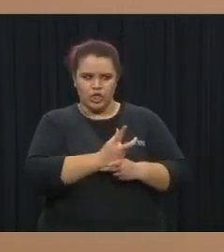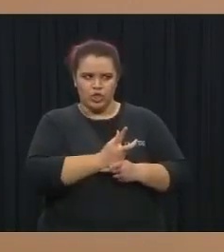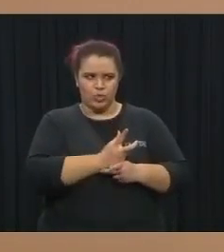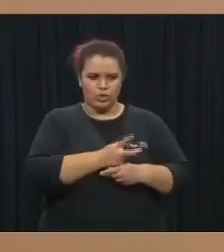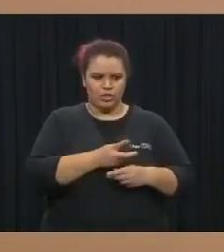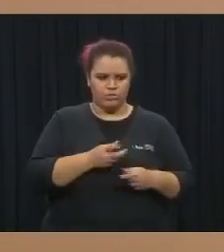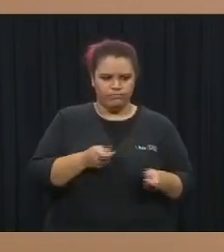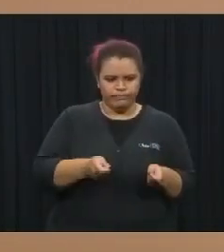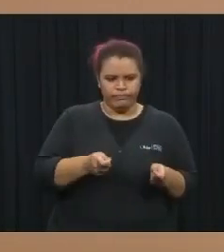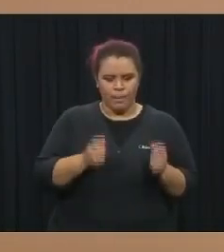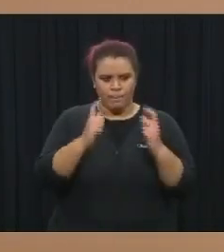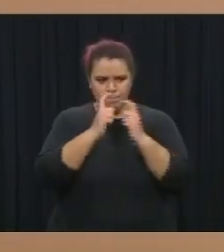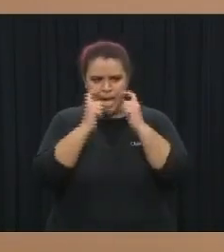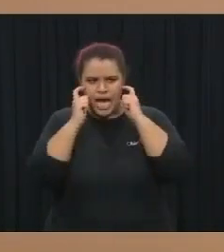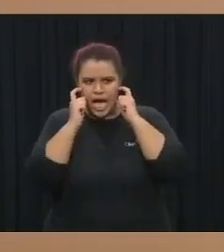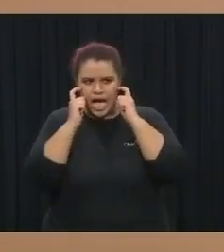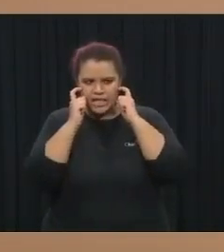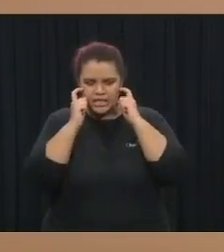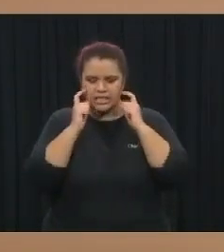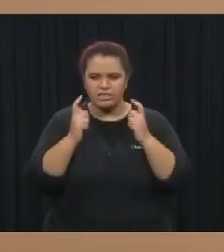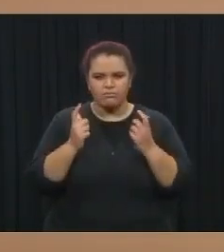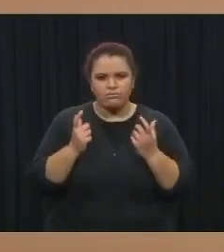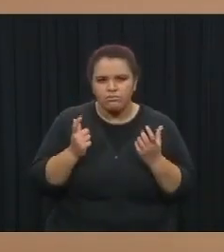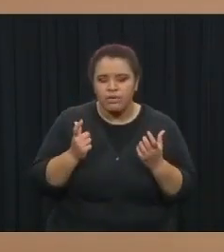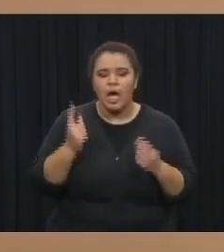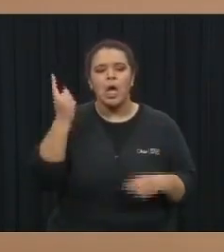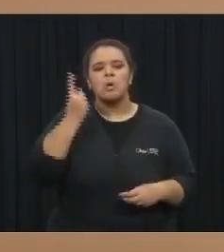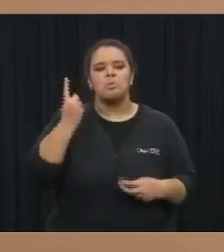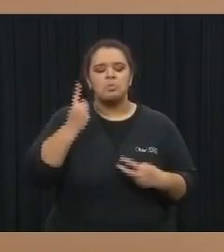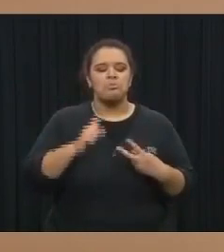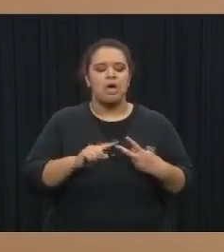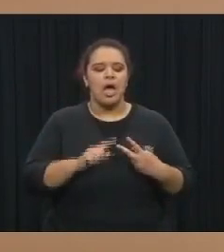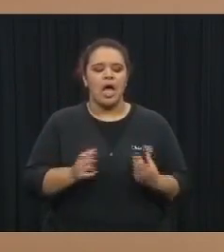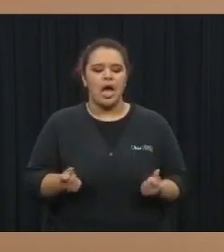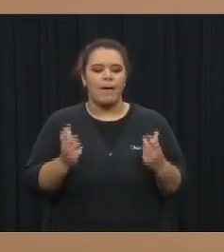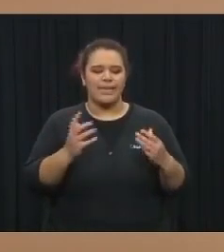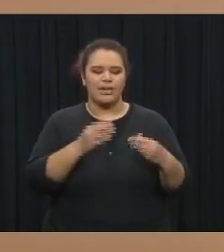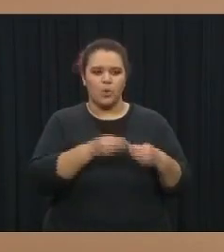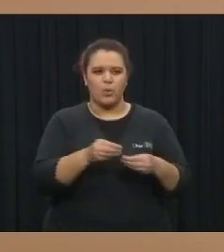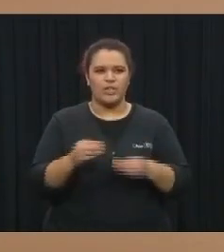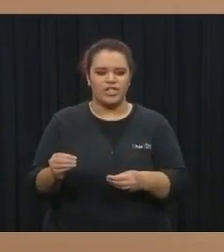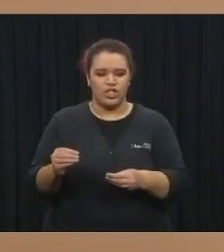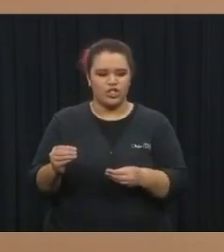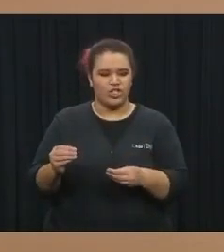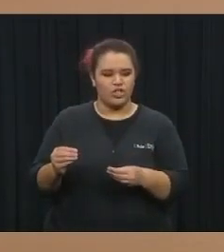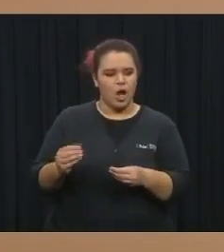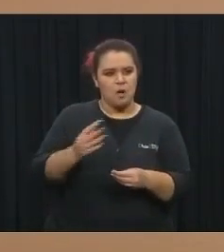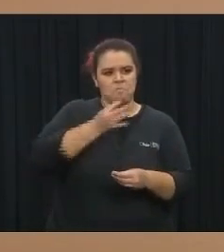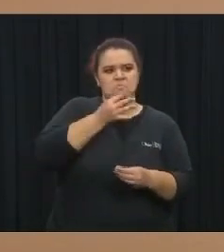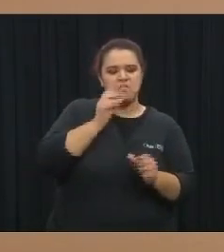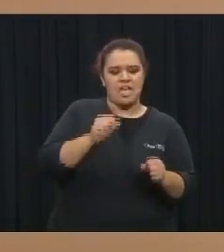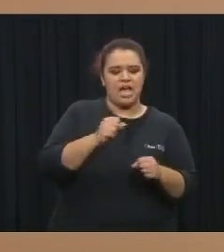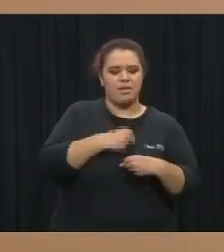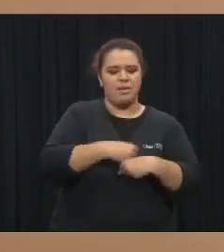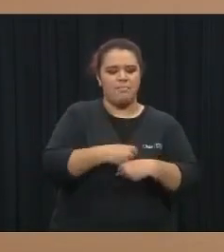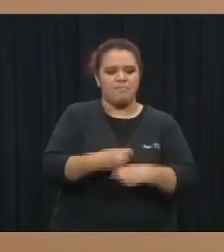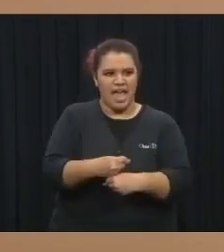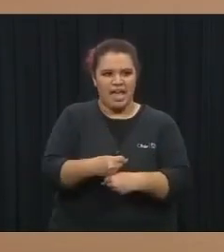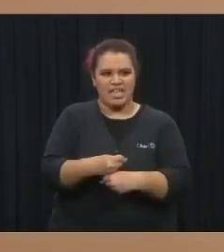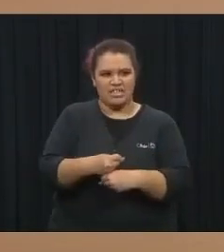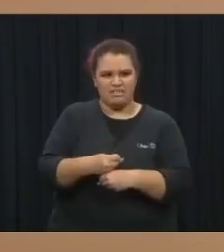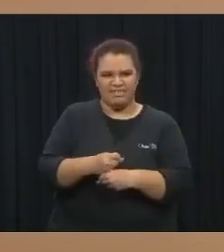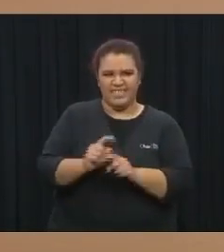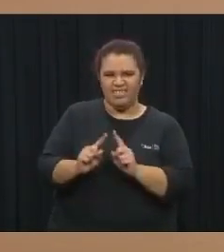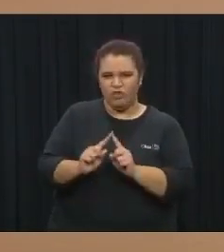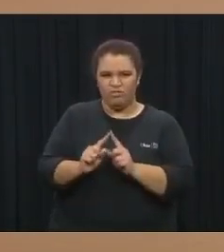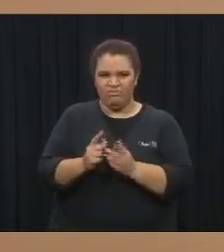businesses are equipped to make equipment, tests, masks, other types of equipment that we need?